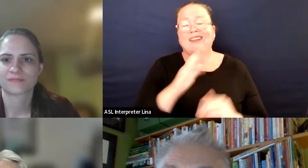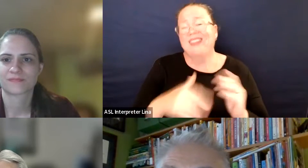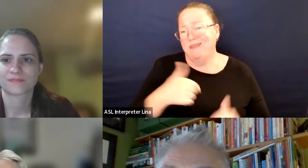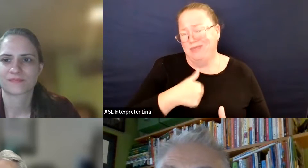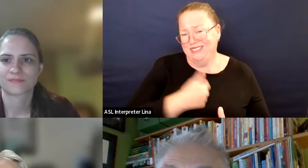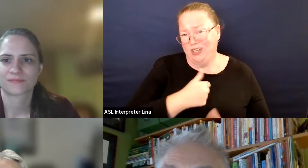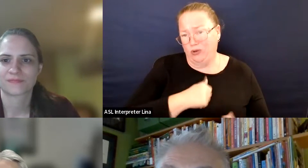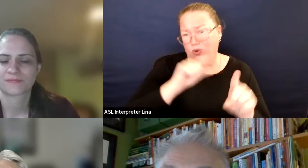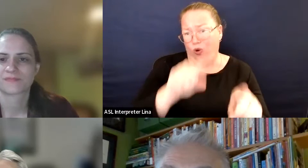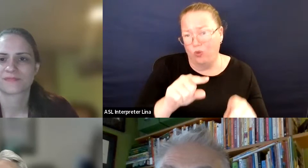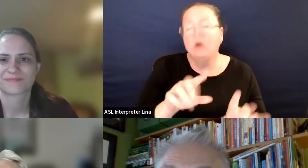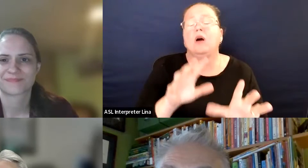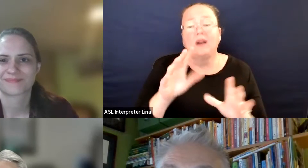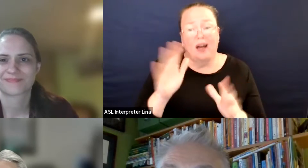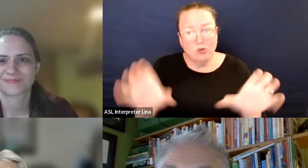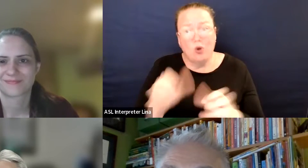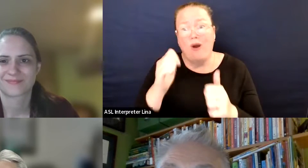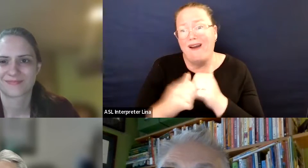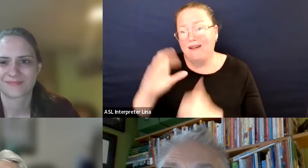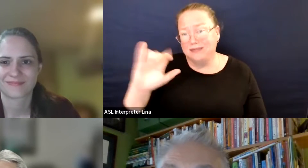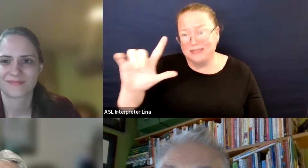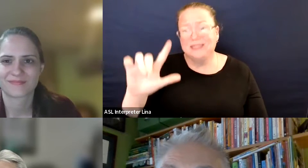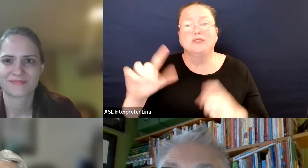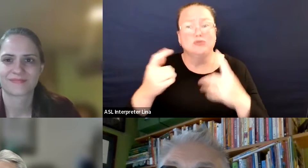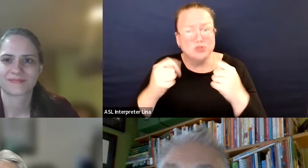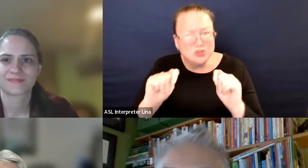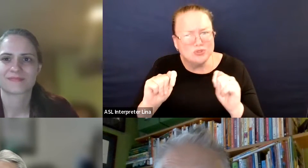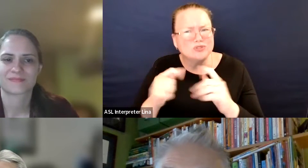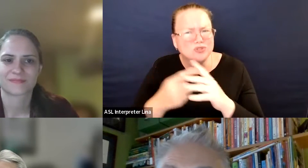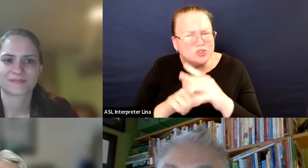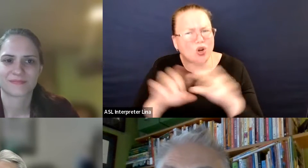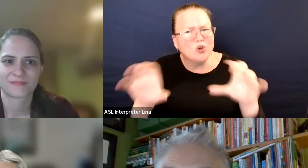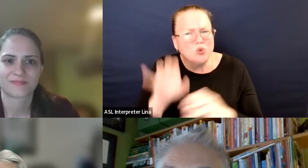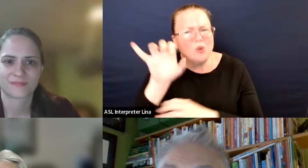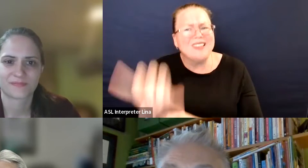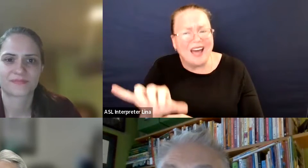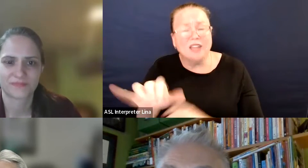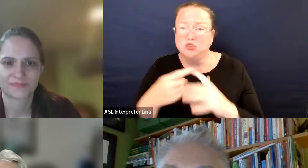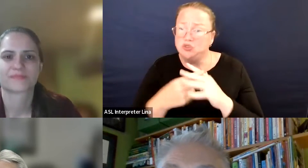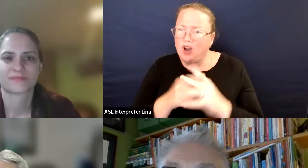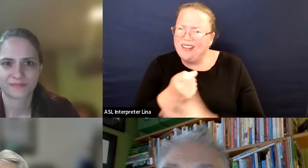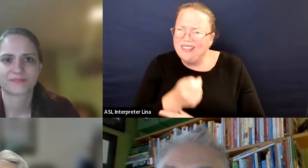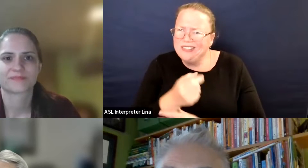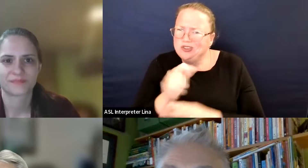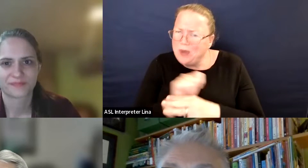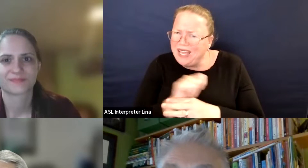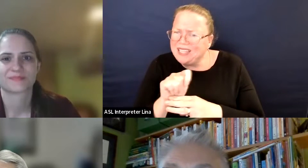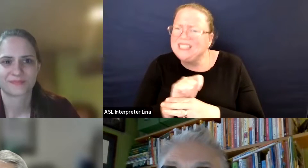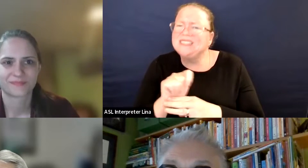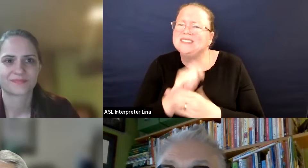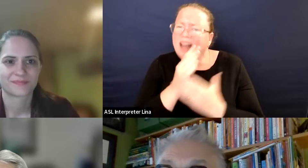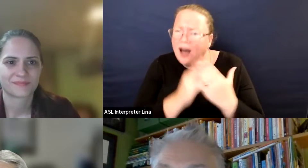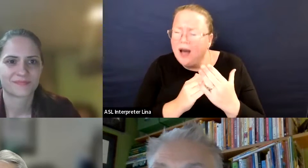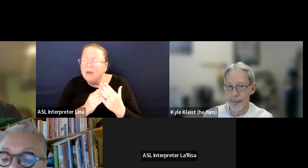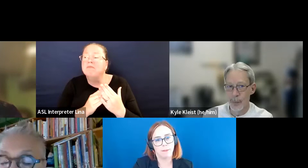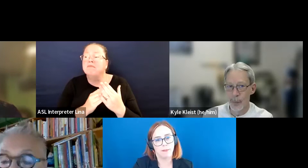so I would encourage every cell to kind of try just start that, and just start it, do a little bit of a training, and